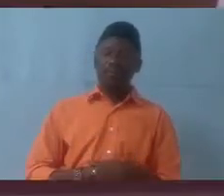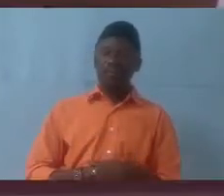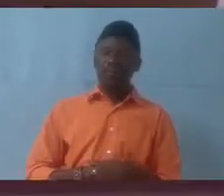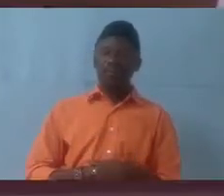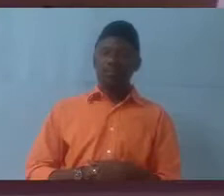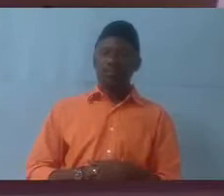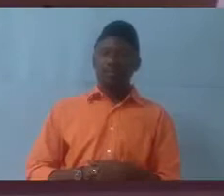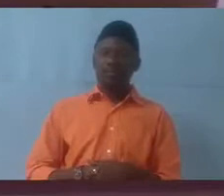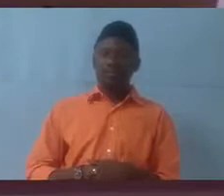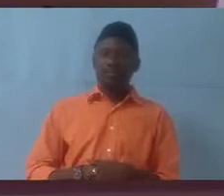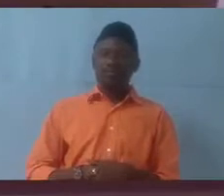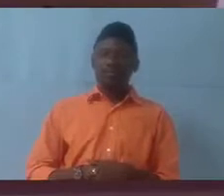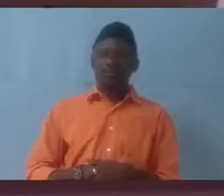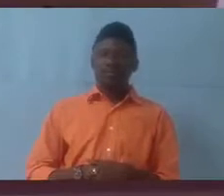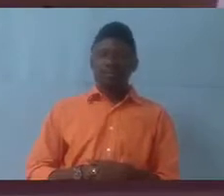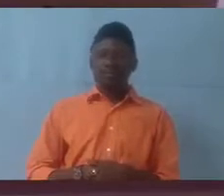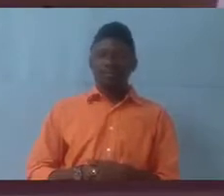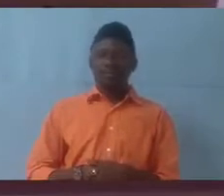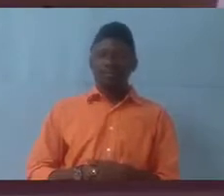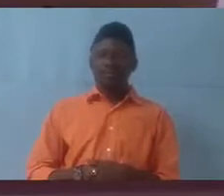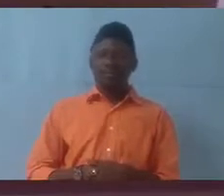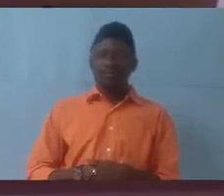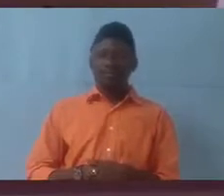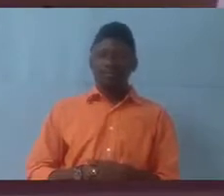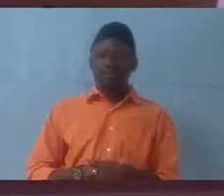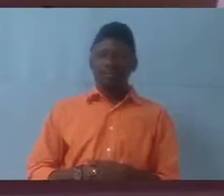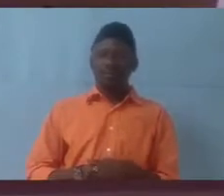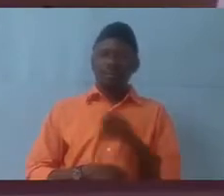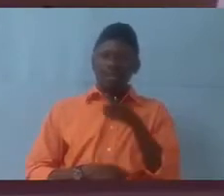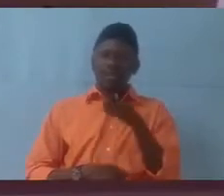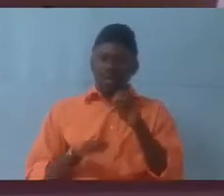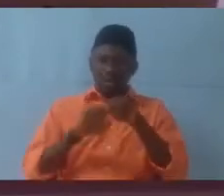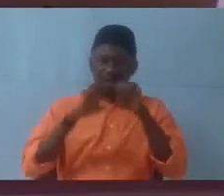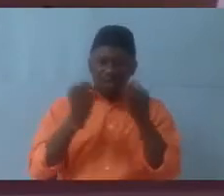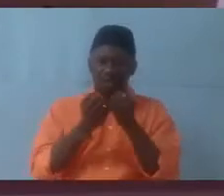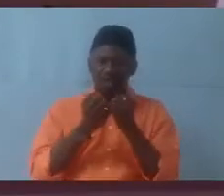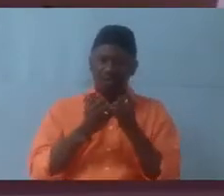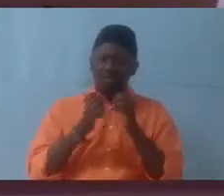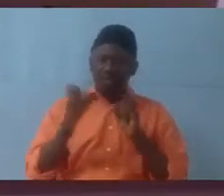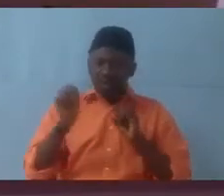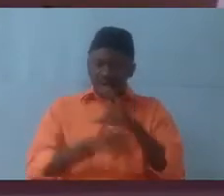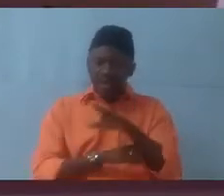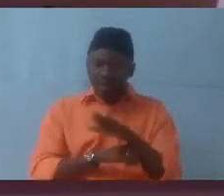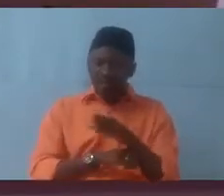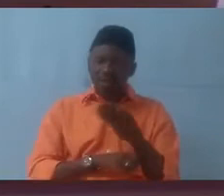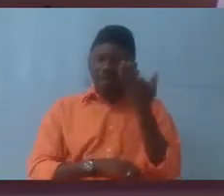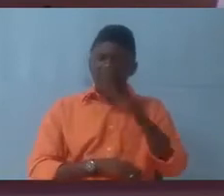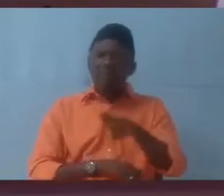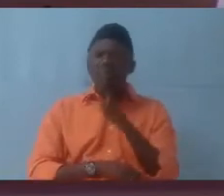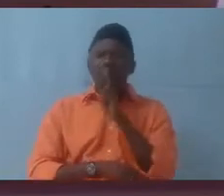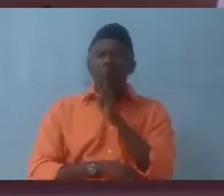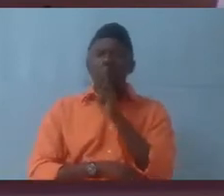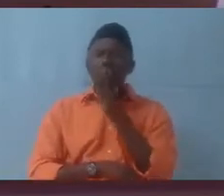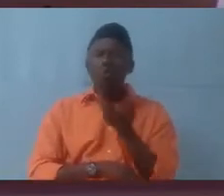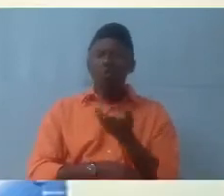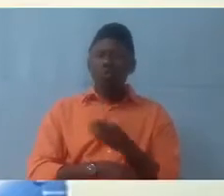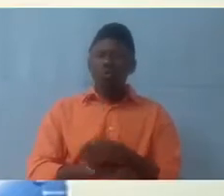tell the commission where the executive directive came from? Diga muna wax commission mi digal lolu baye ko ci kaw ci kan la